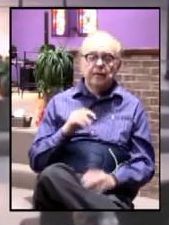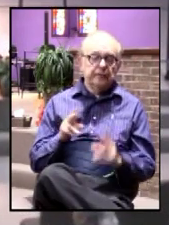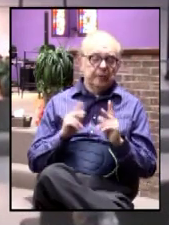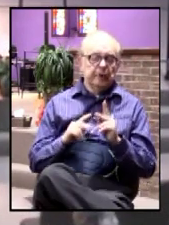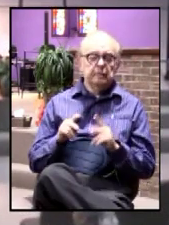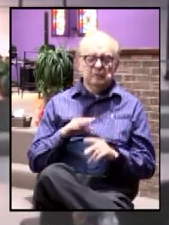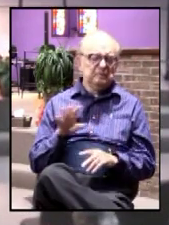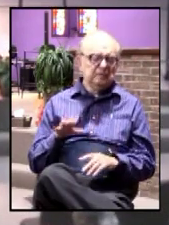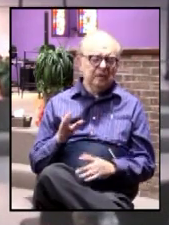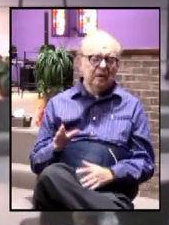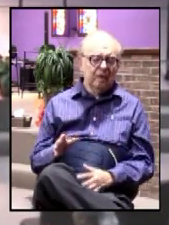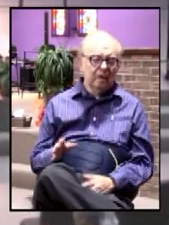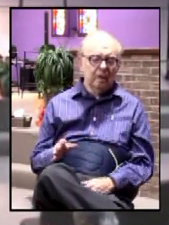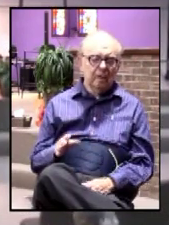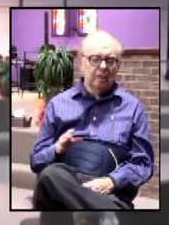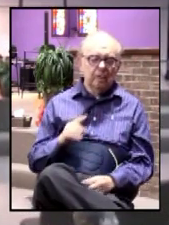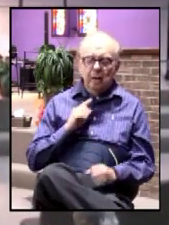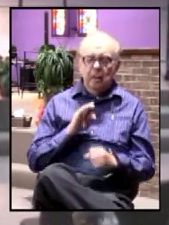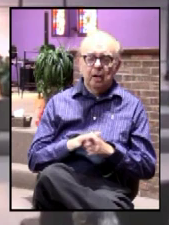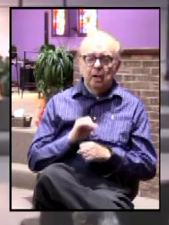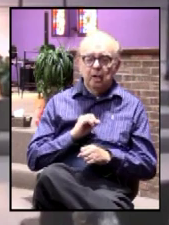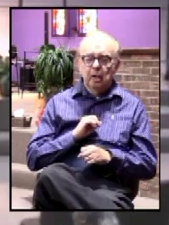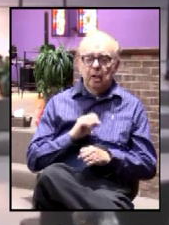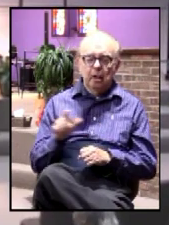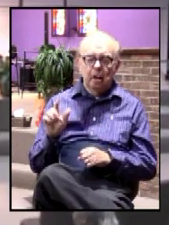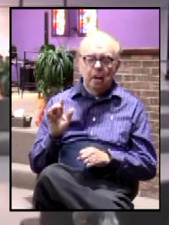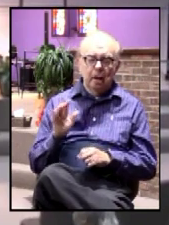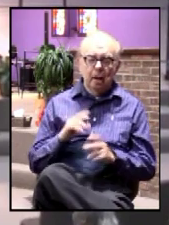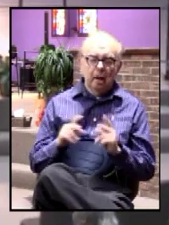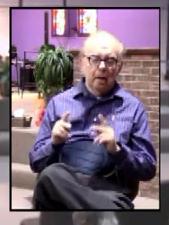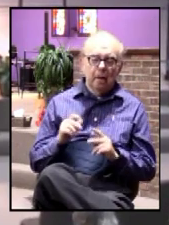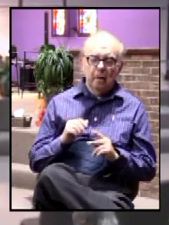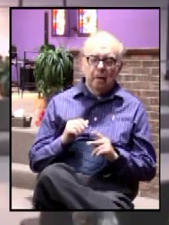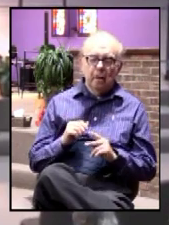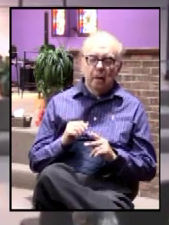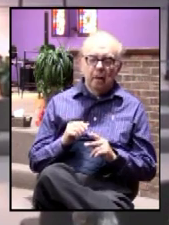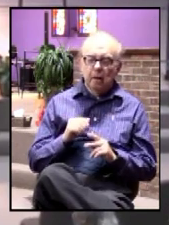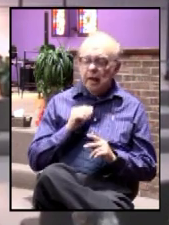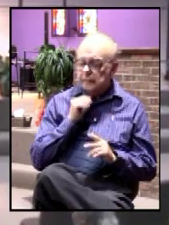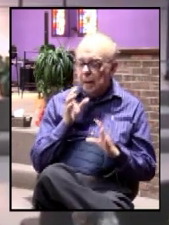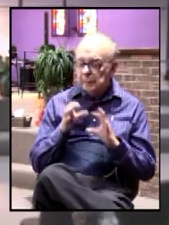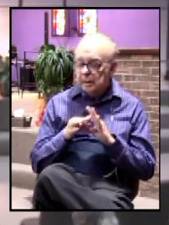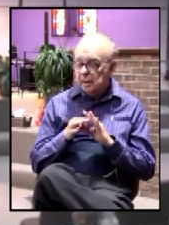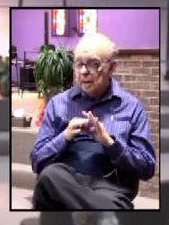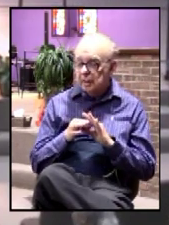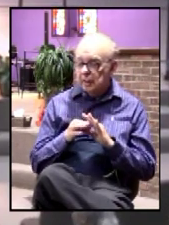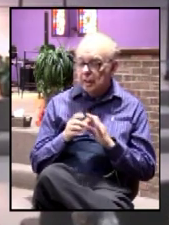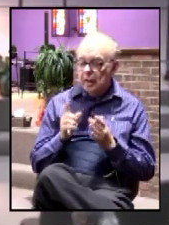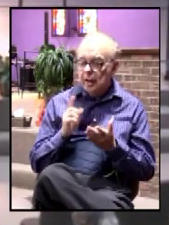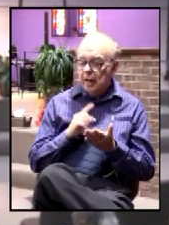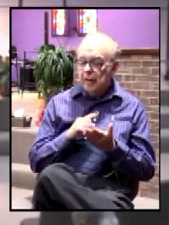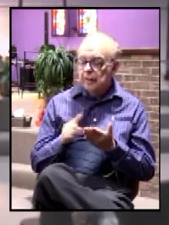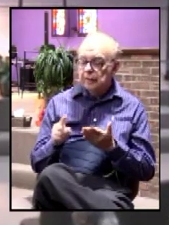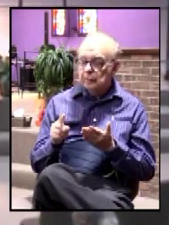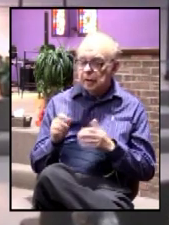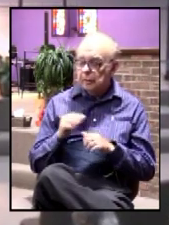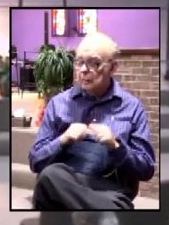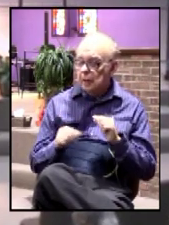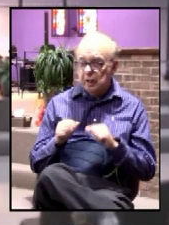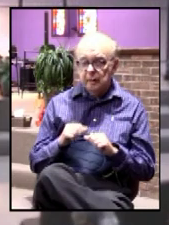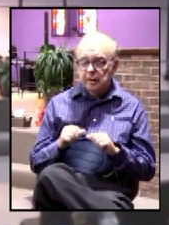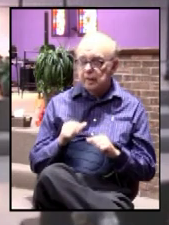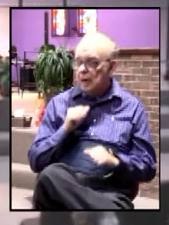people. I will guarantee you that all 50 of you people have not been connected to each other this week.